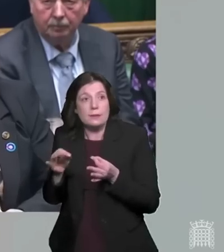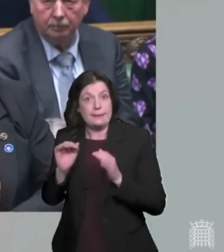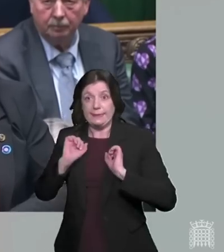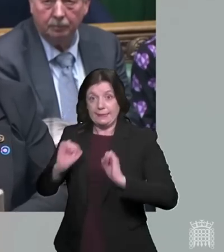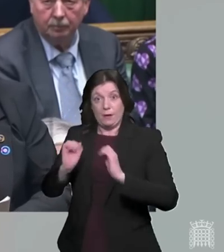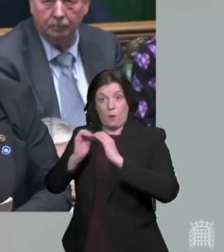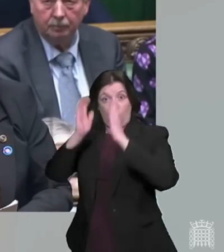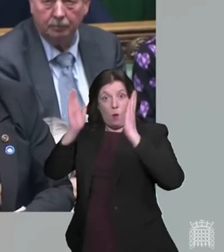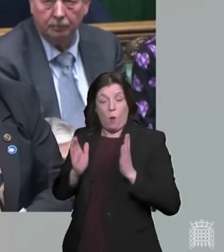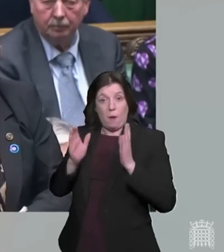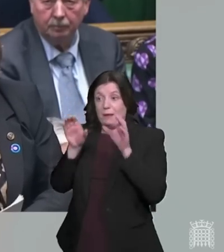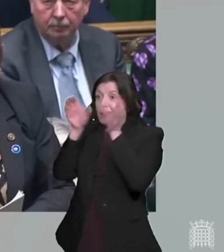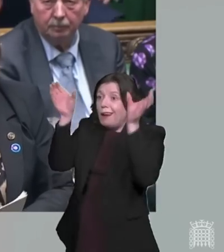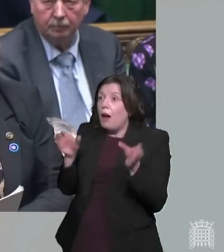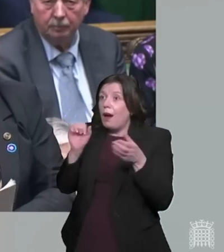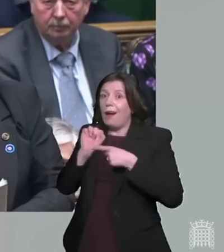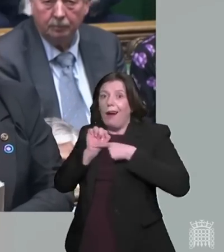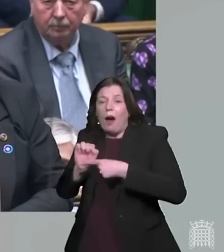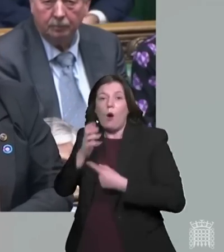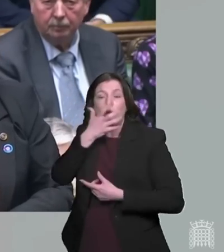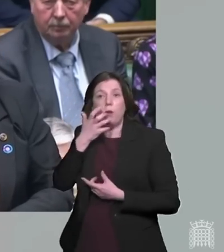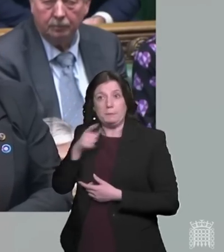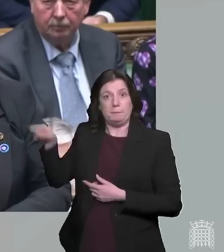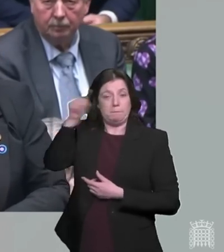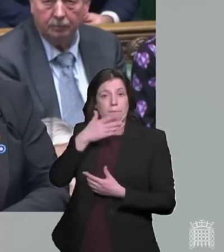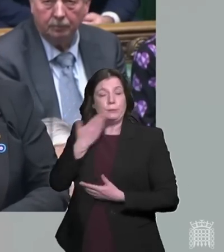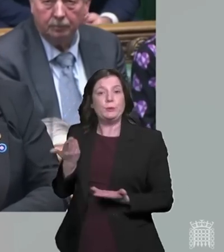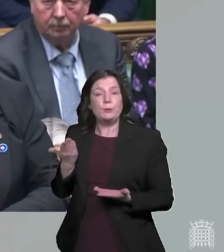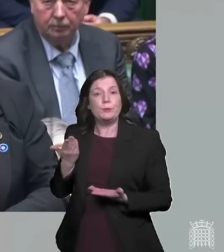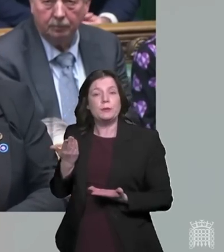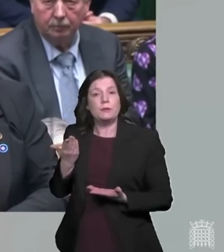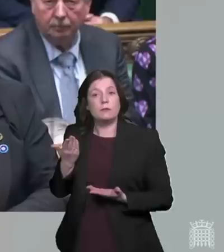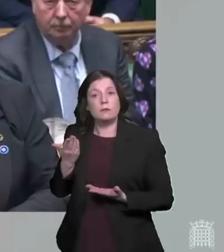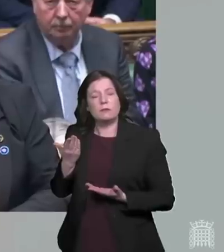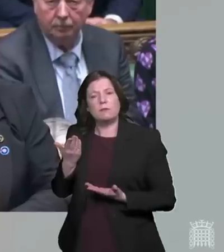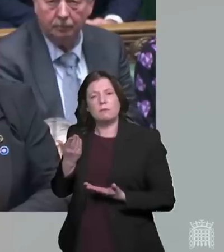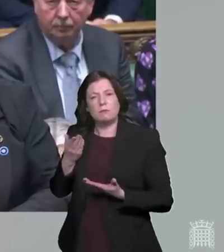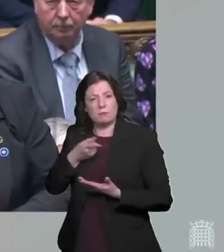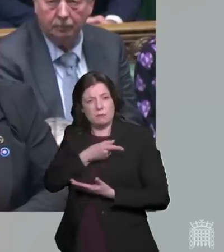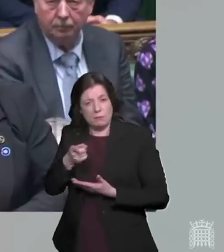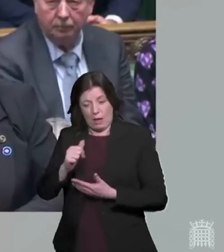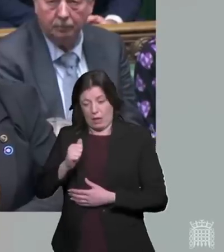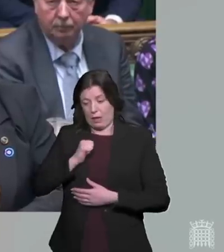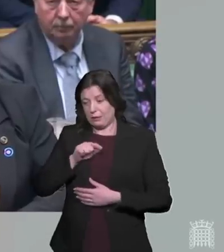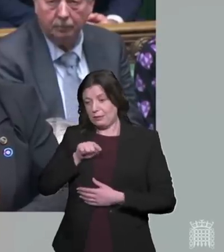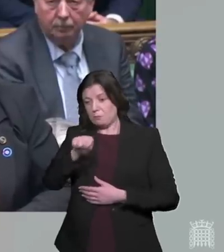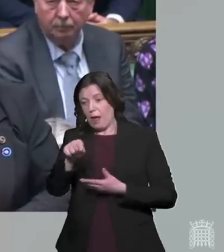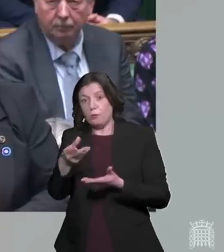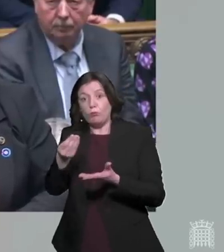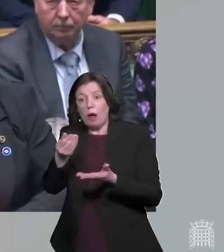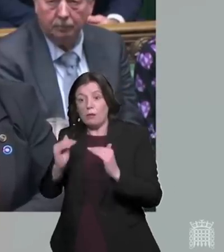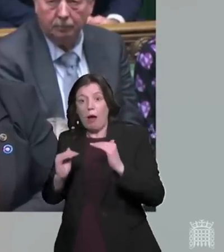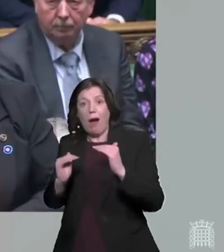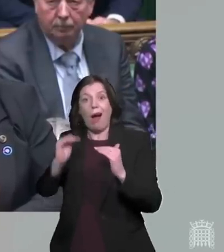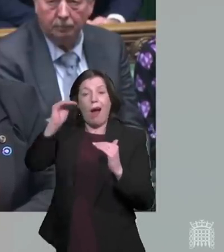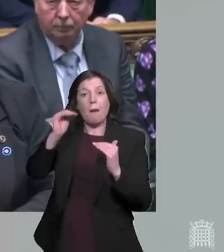programme by the Scottish Government. So will the Prime Minister now accept that to allow the price cap to rise will only make things